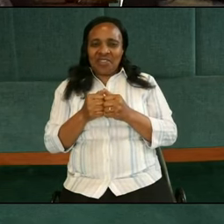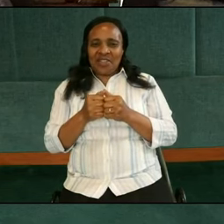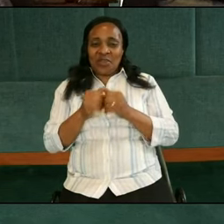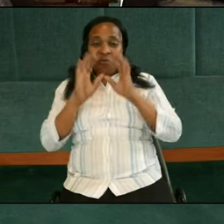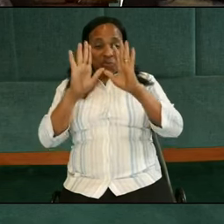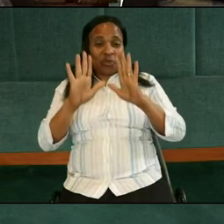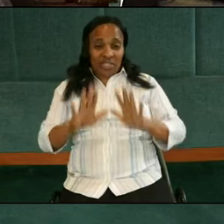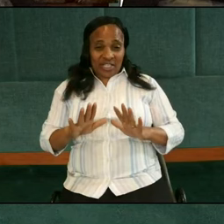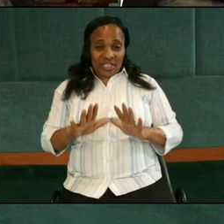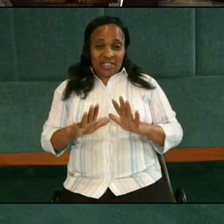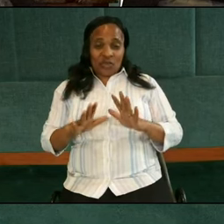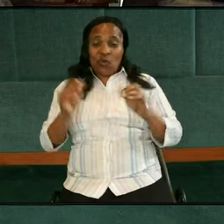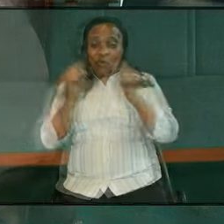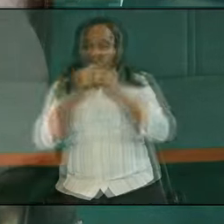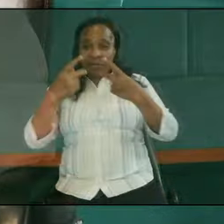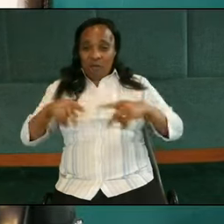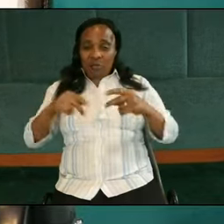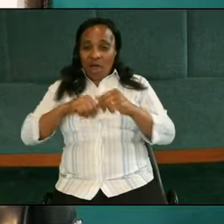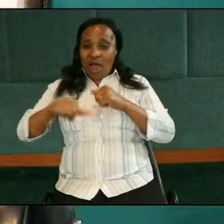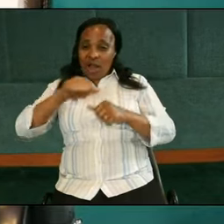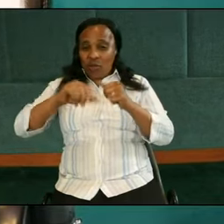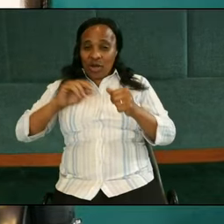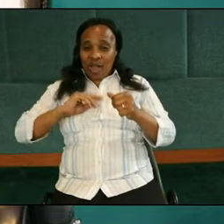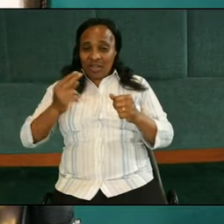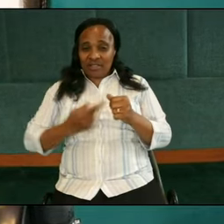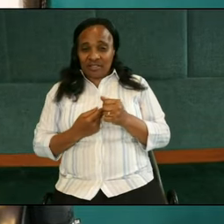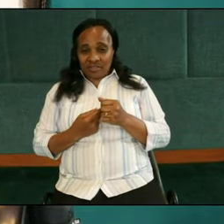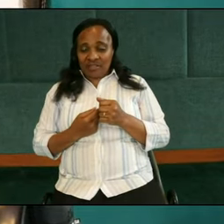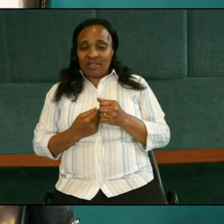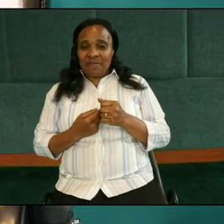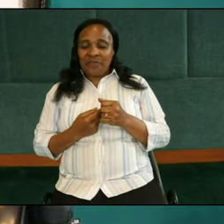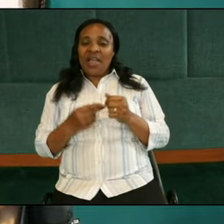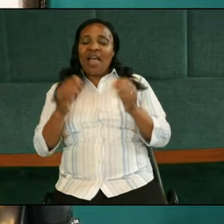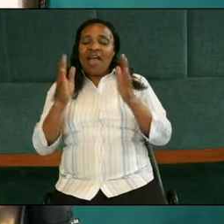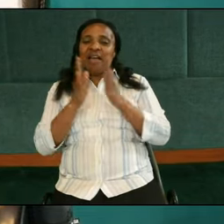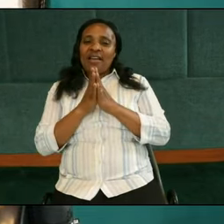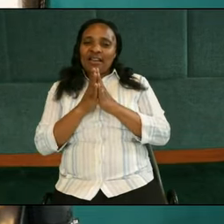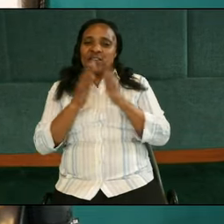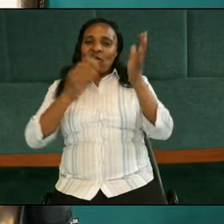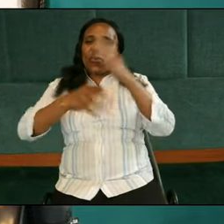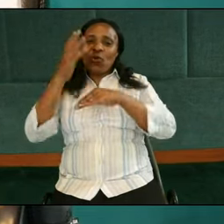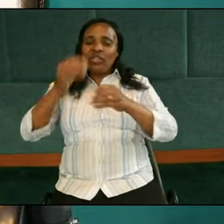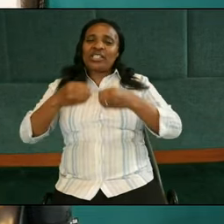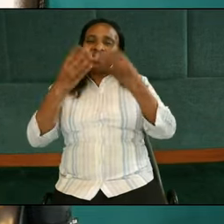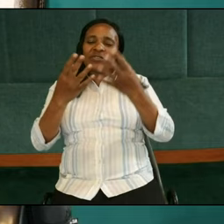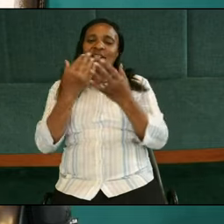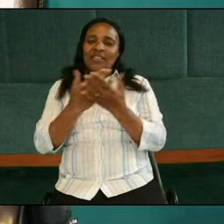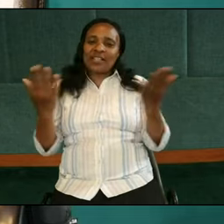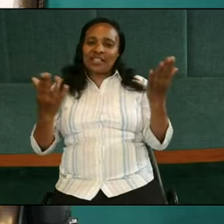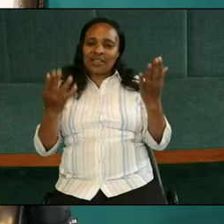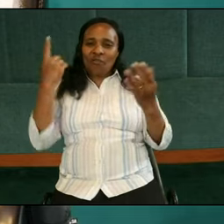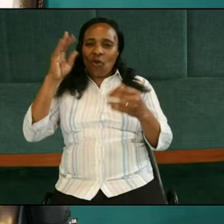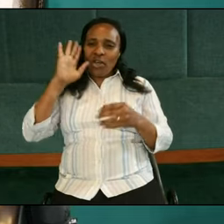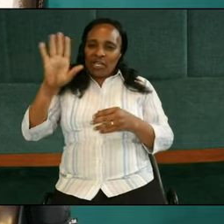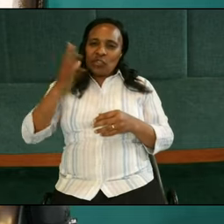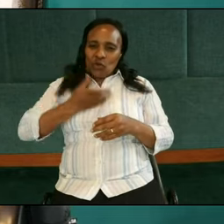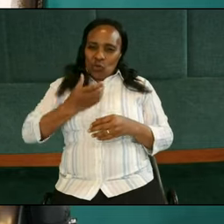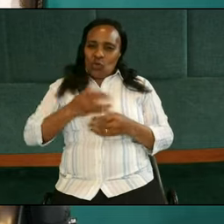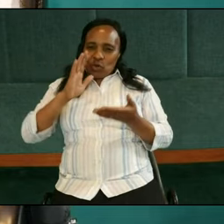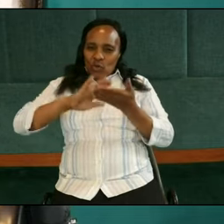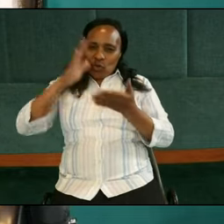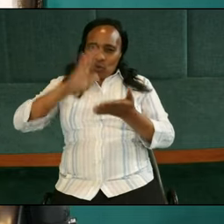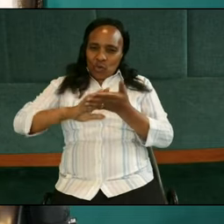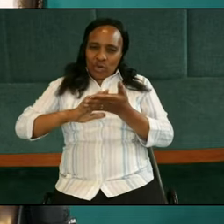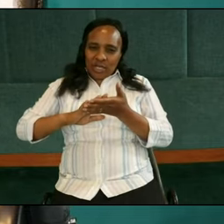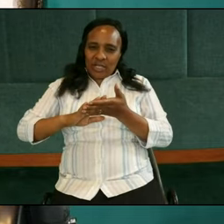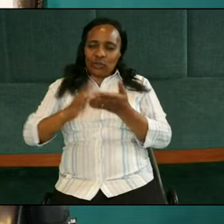famous to the people around us, for lack of a better term. Mm. And God gives us these things for his glory, for us to use them